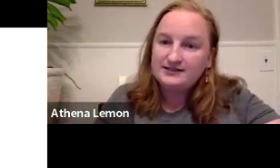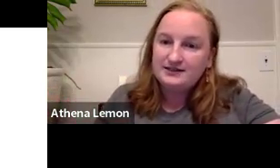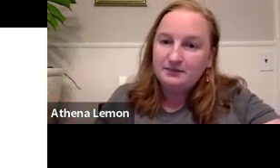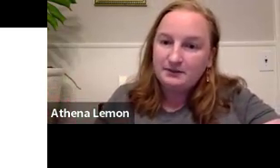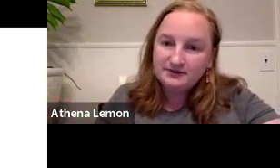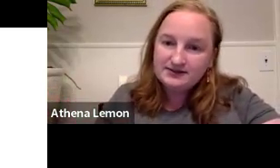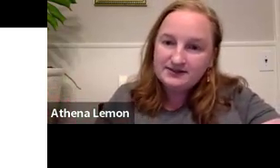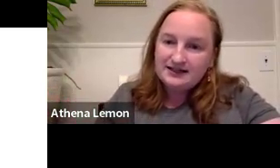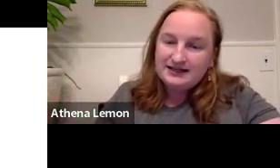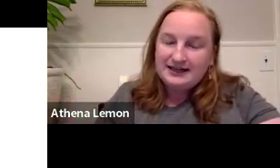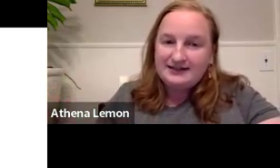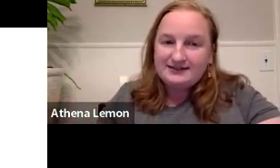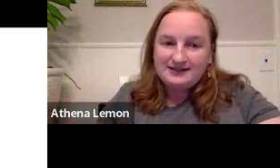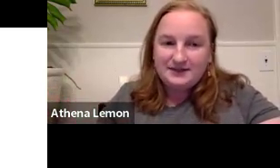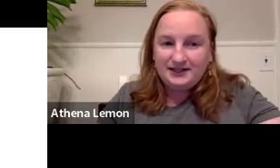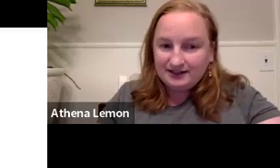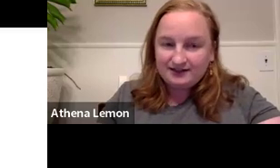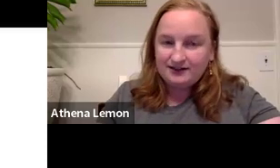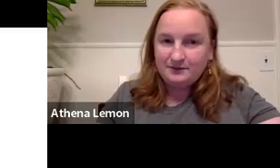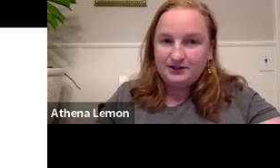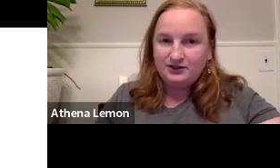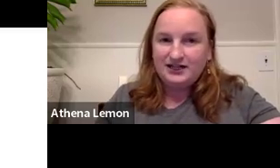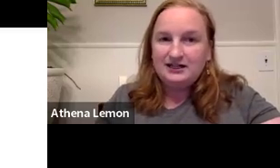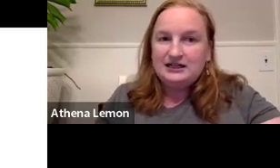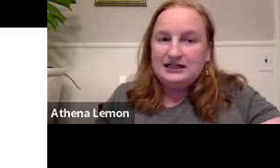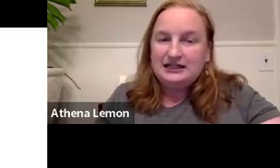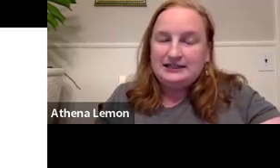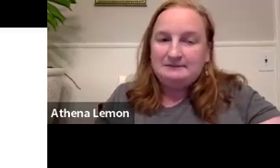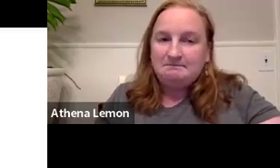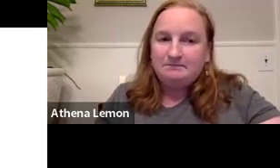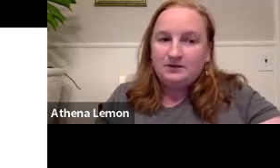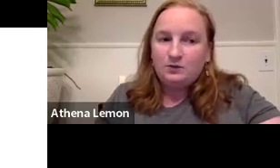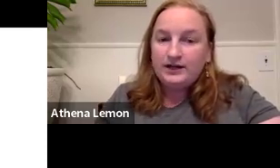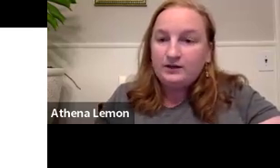your hands and bubbles, and this lets me get a little bit nerdy.